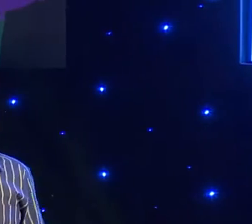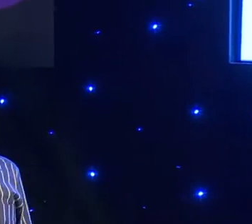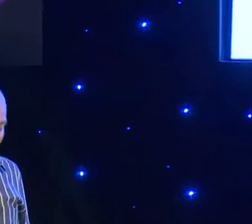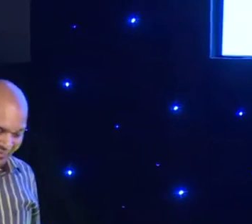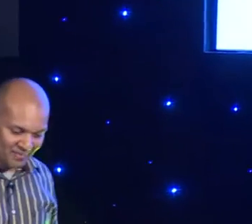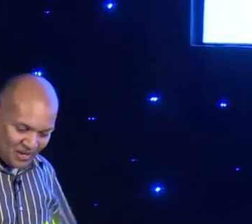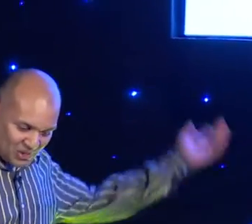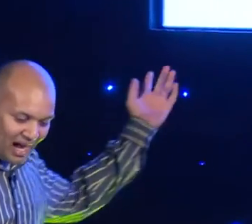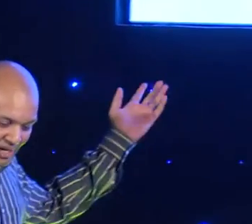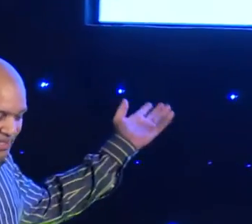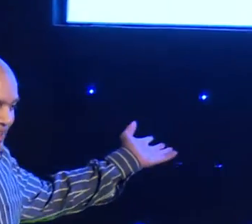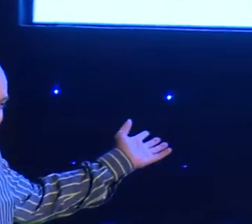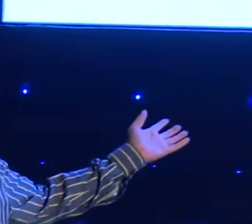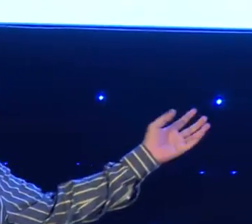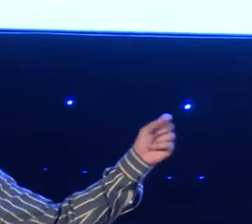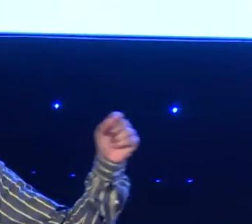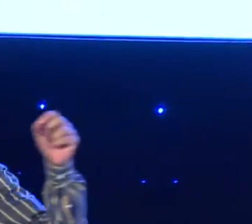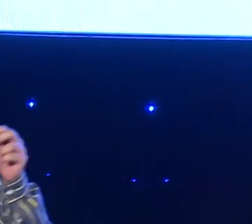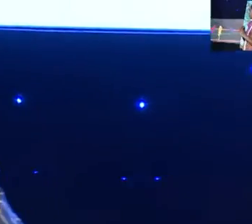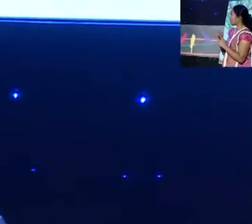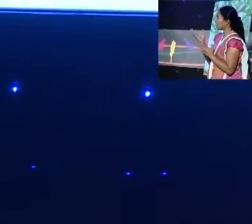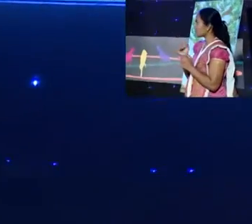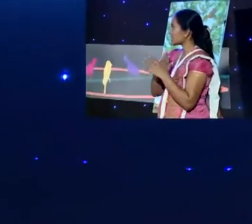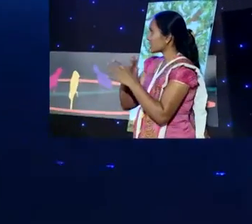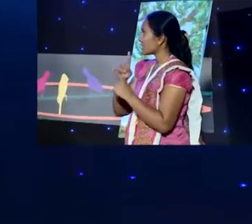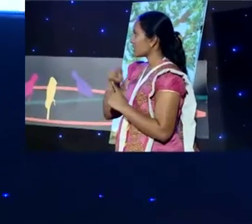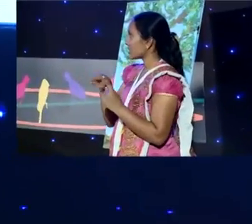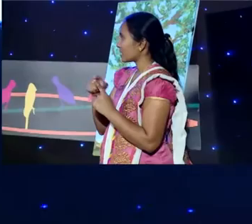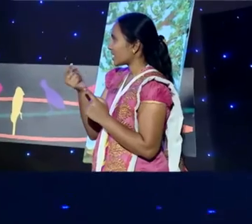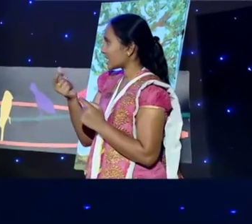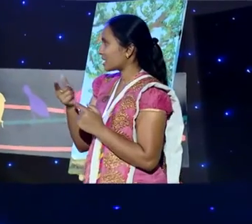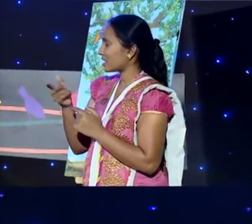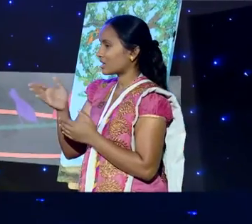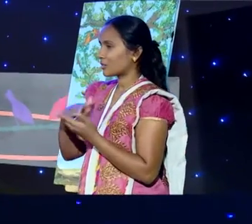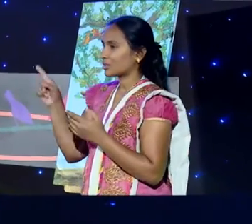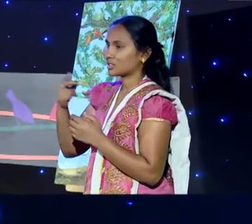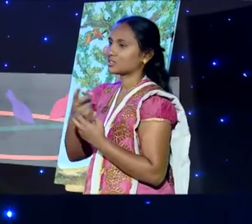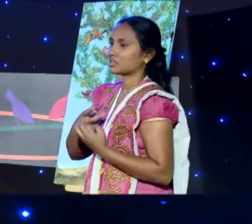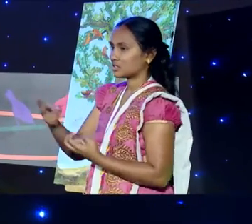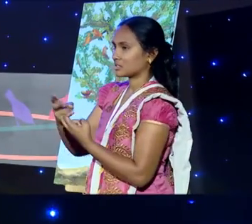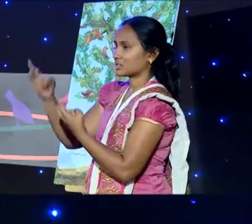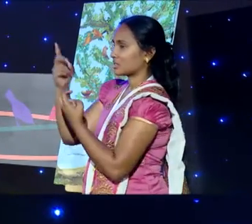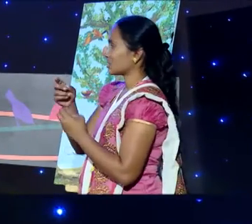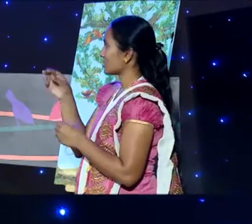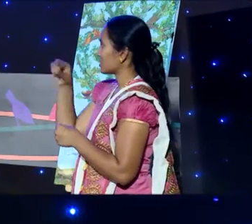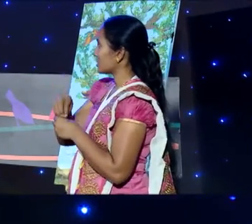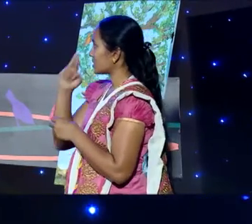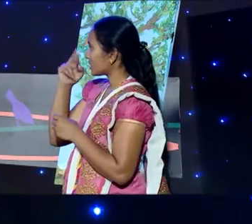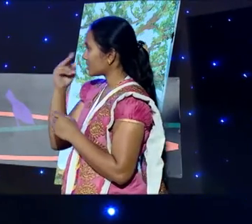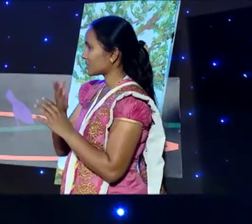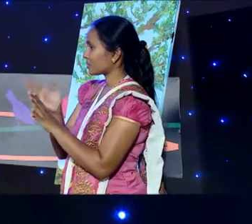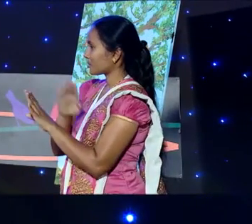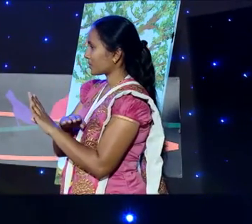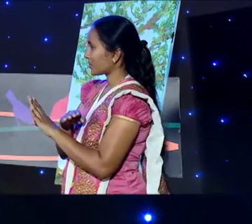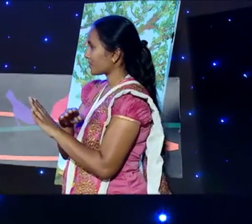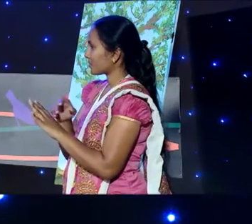inclusive society. So I want to talk about this. I want to share a little bit of my journey and the intention behind that journey, and